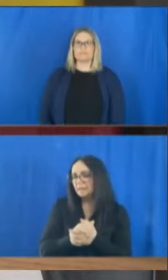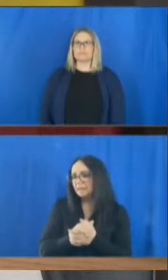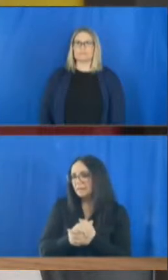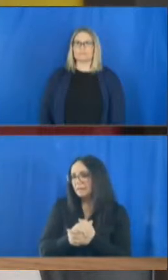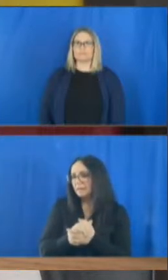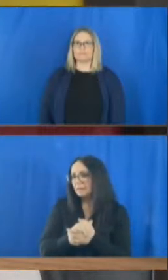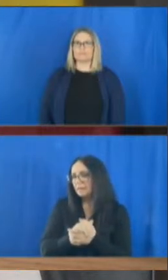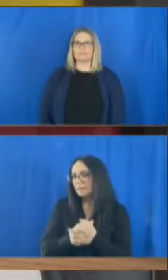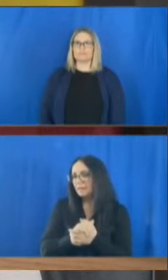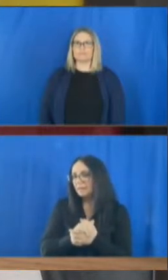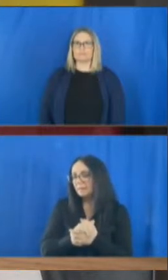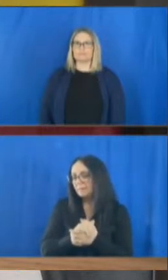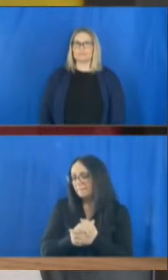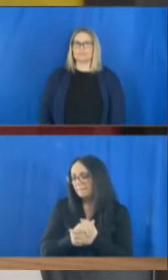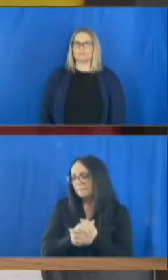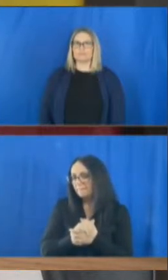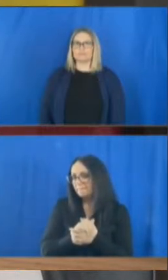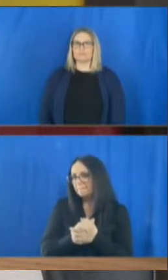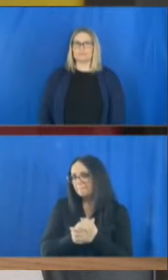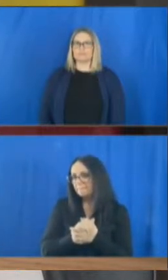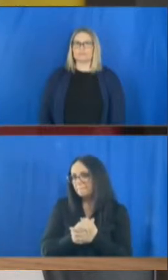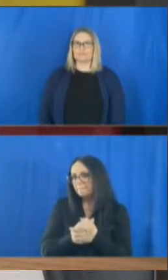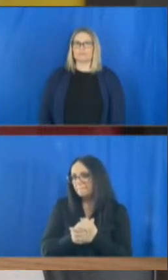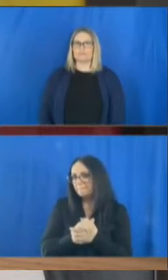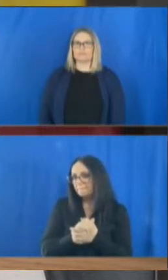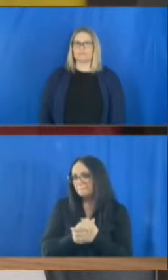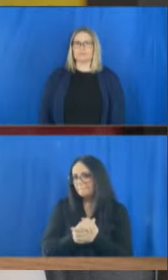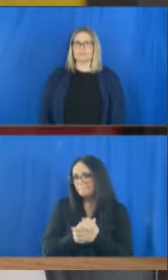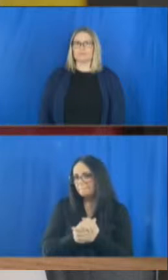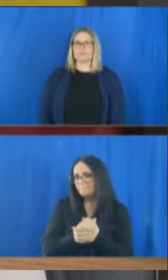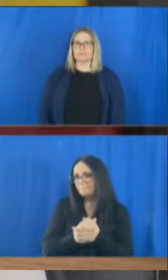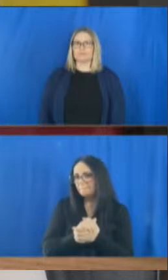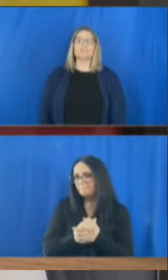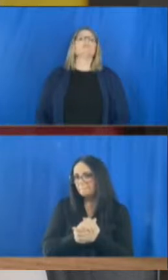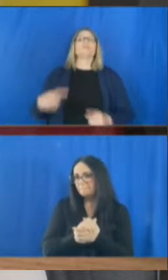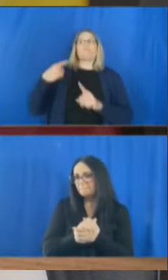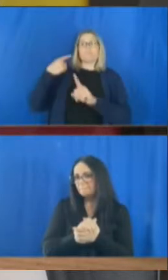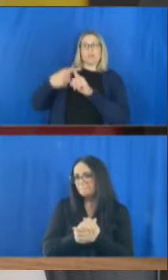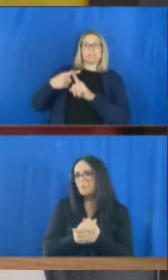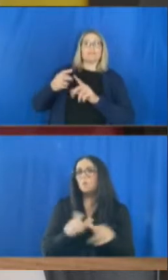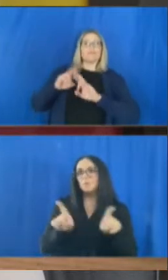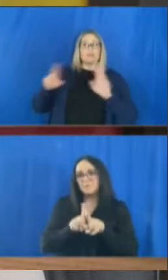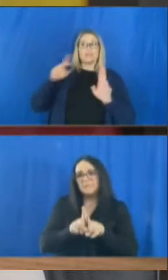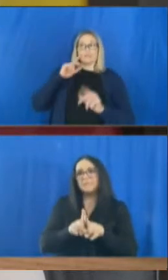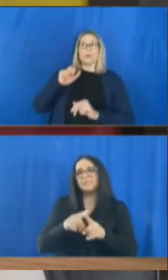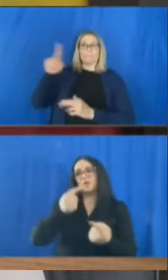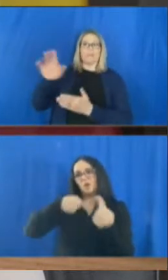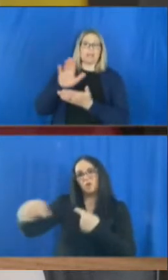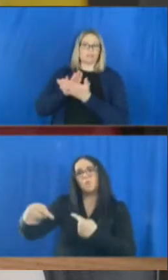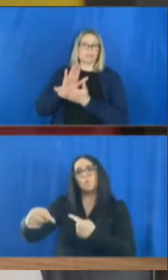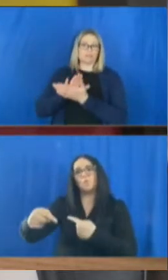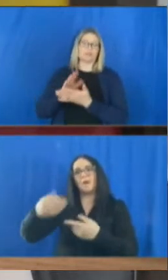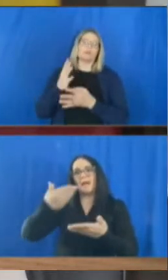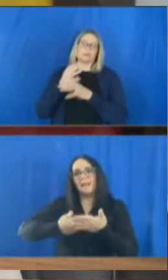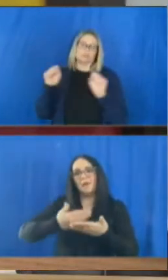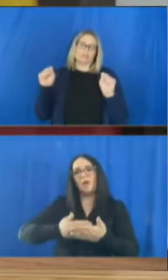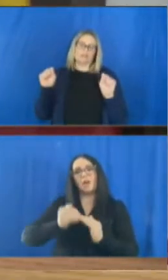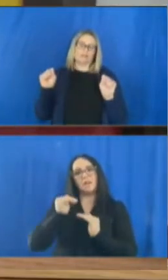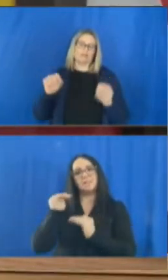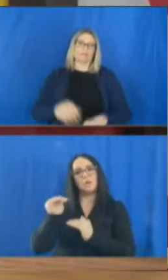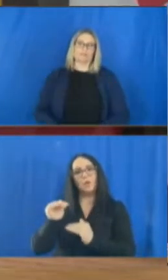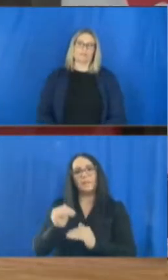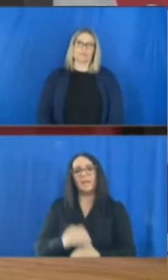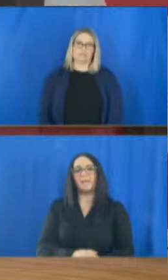Thanks, Bruce. So this is a question to both Dr. Russell and the Premier. So the